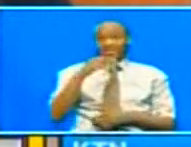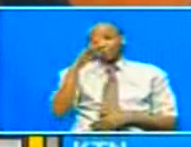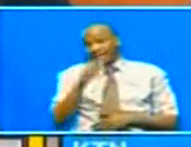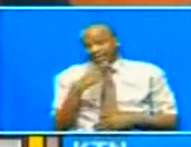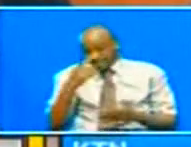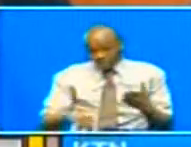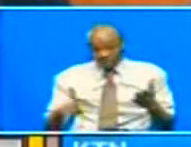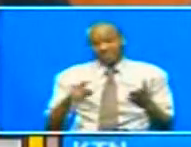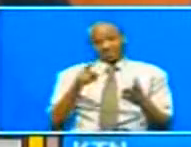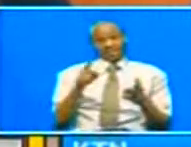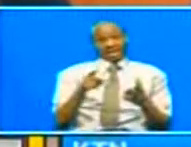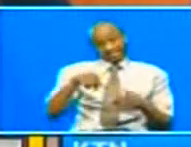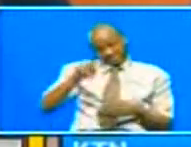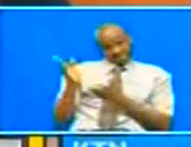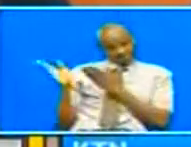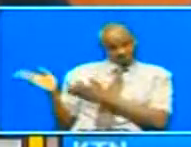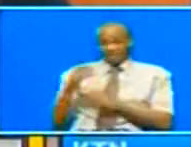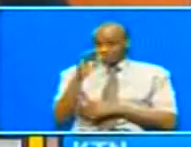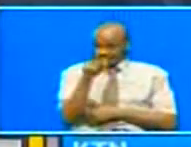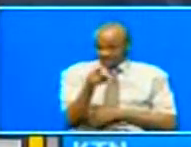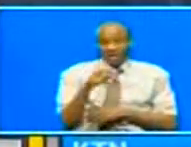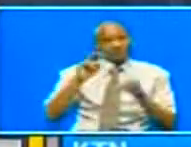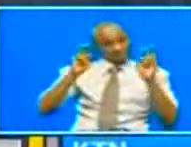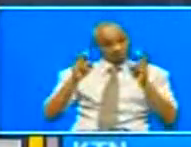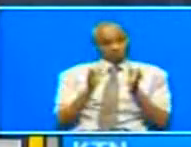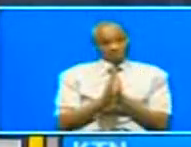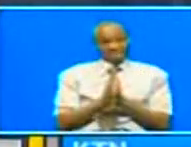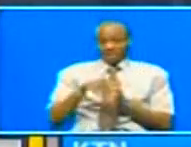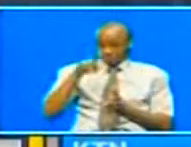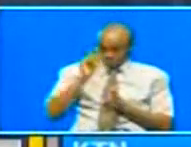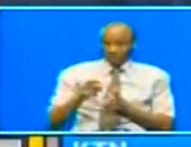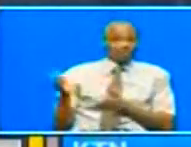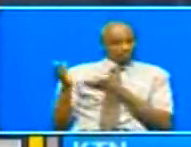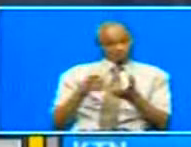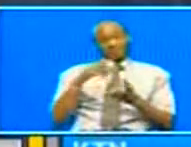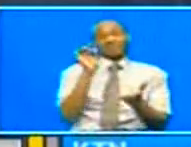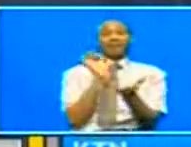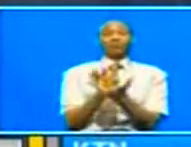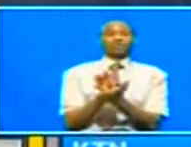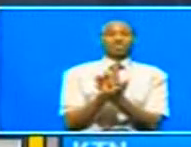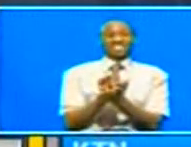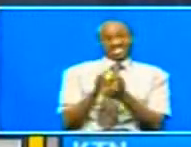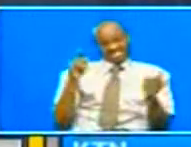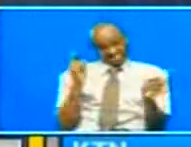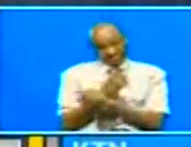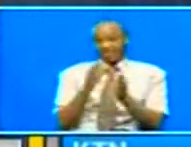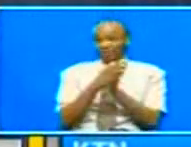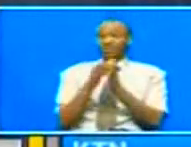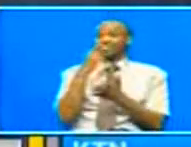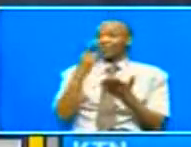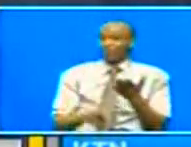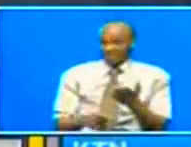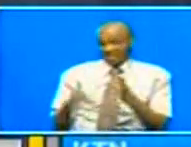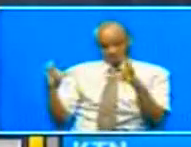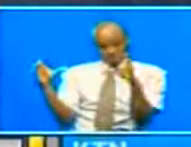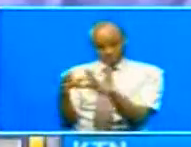differences with the speaker, Susan Kihika, on administration issues was part of what led to his ousting, a defense statement contested by a